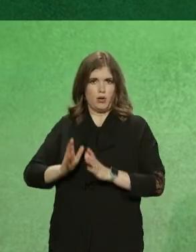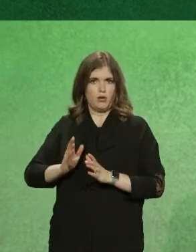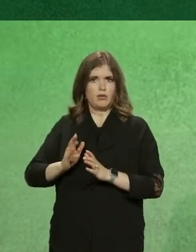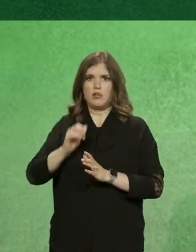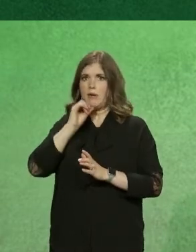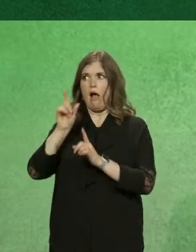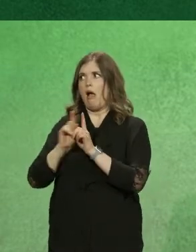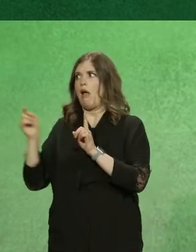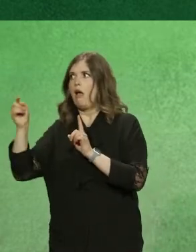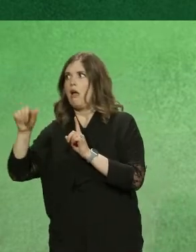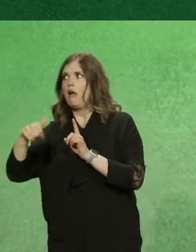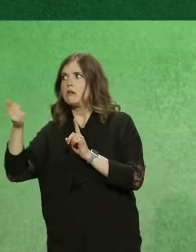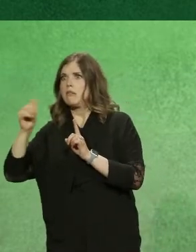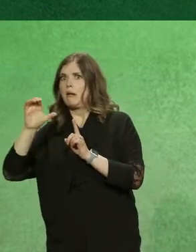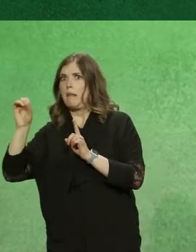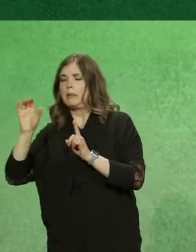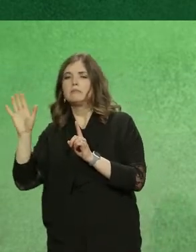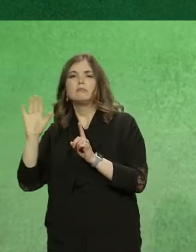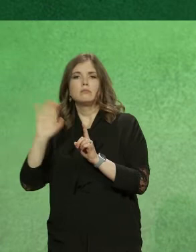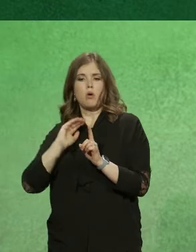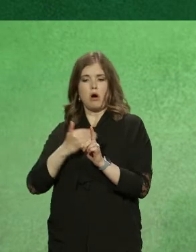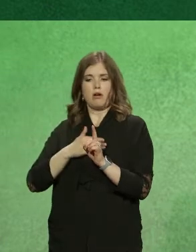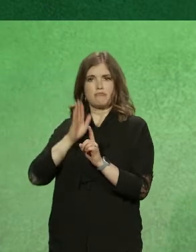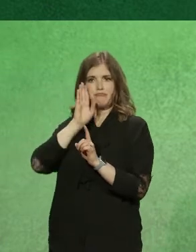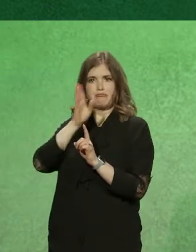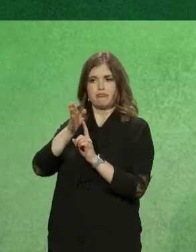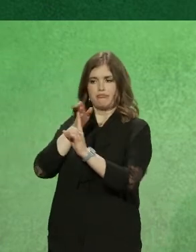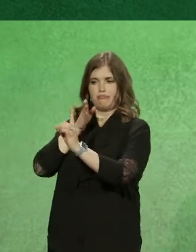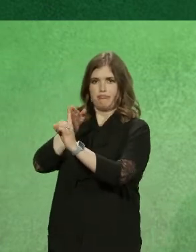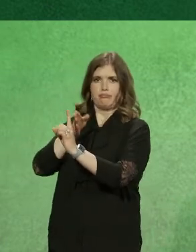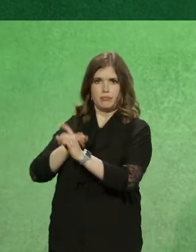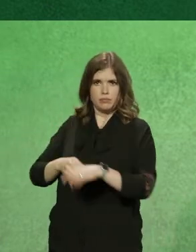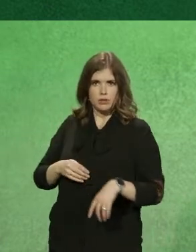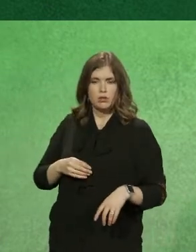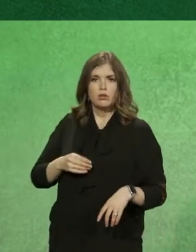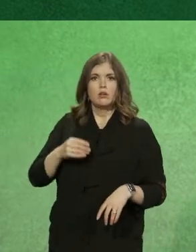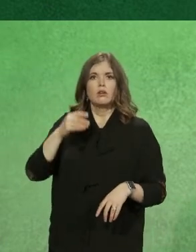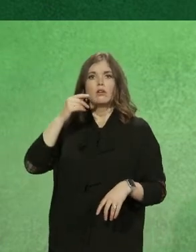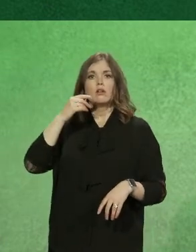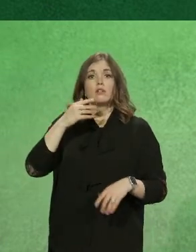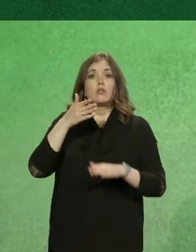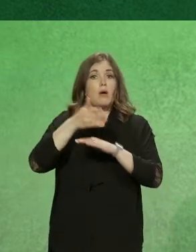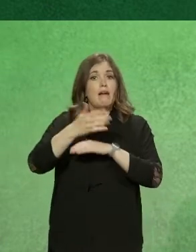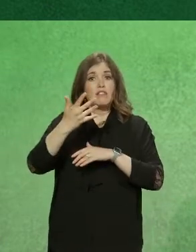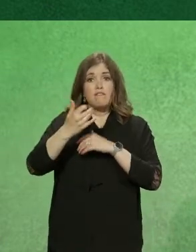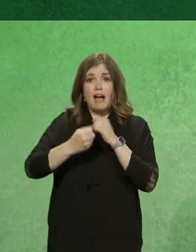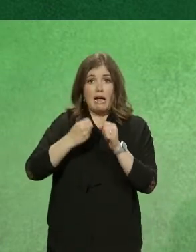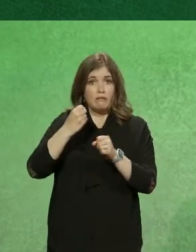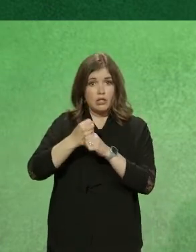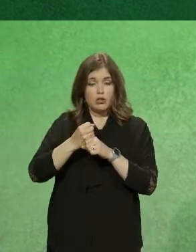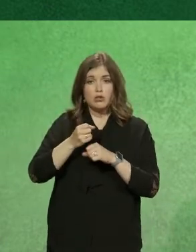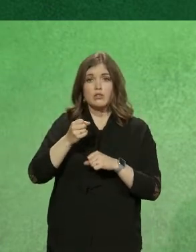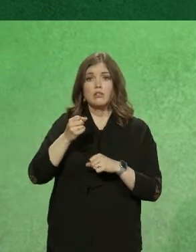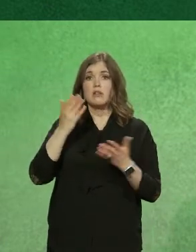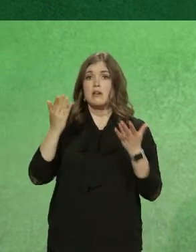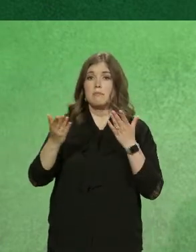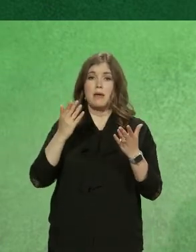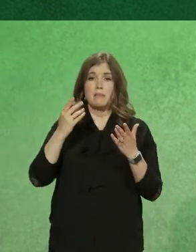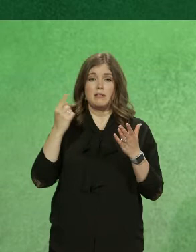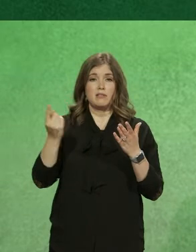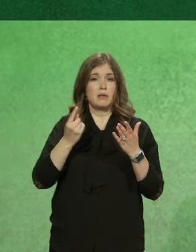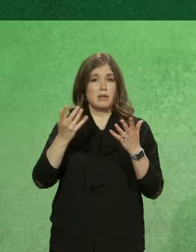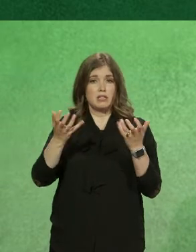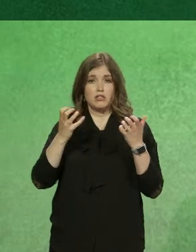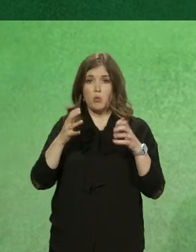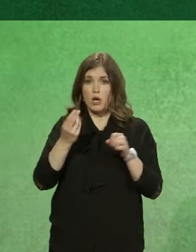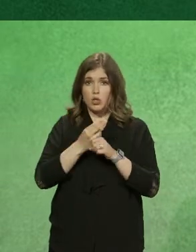hand, after 5 years, for those that say someone is not really willing to use the stove anymore, the reason